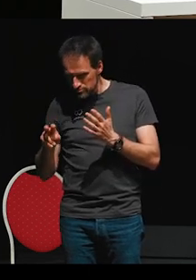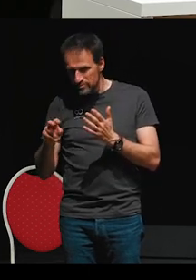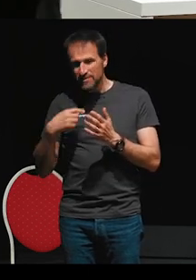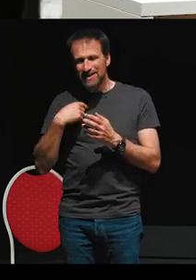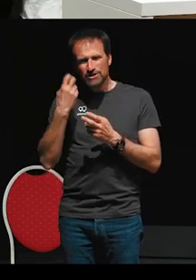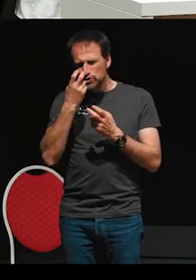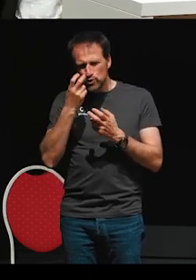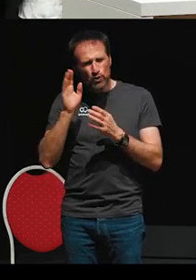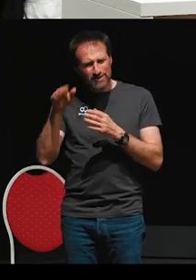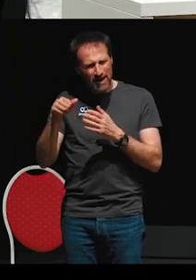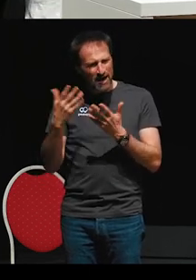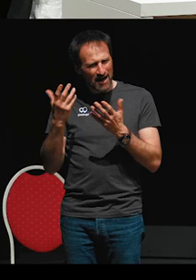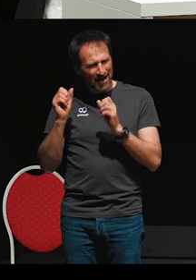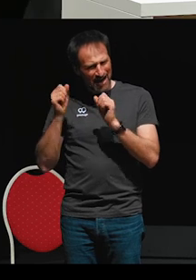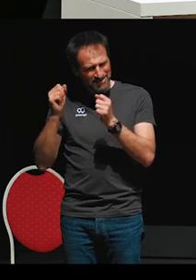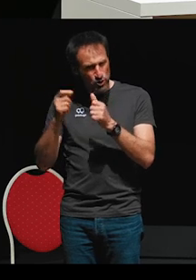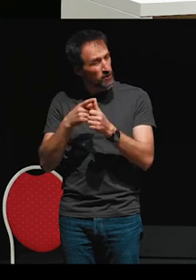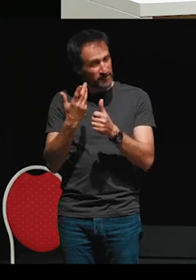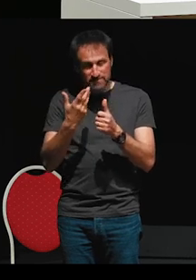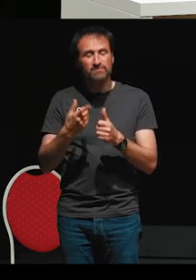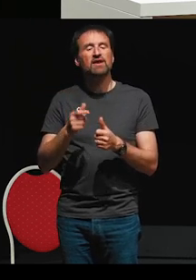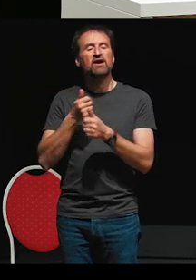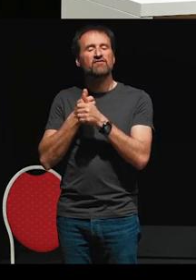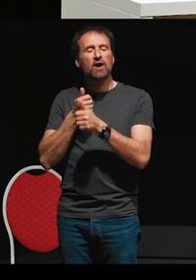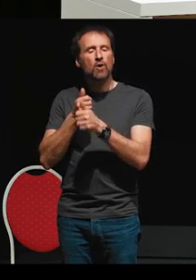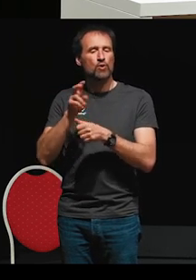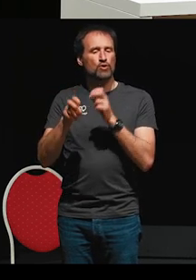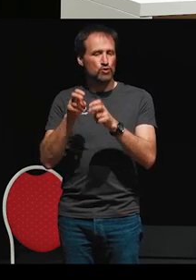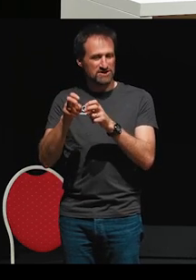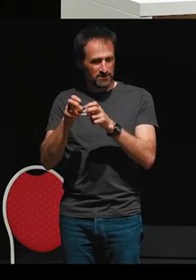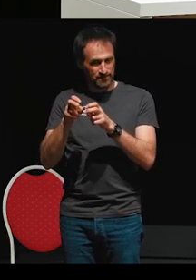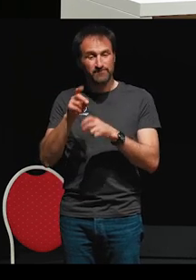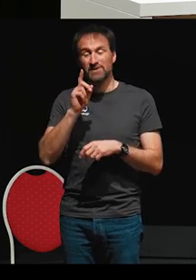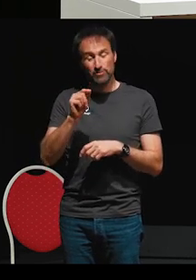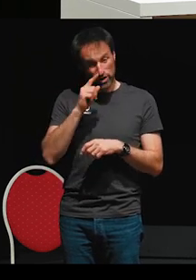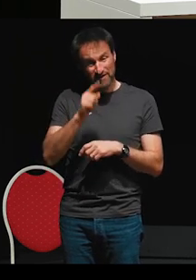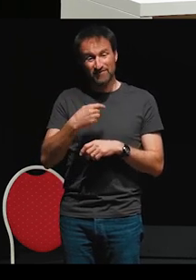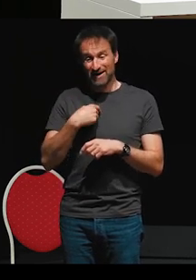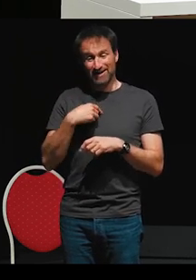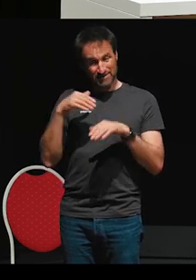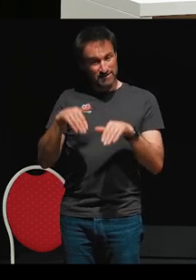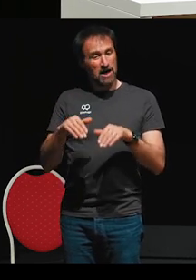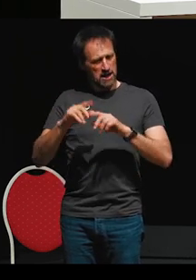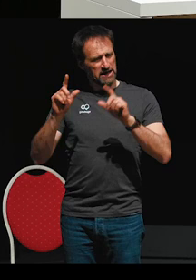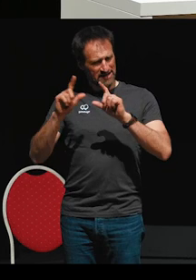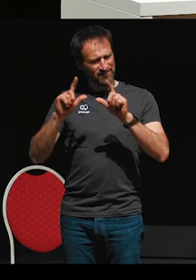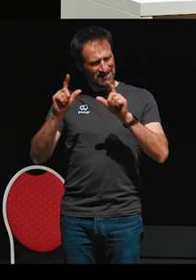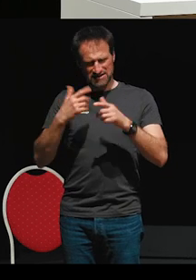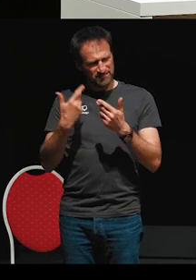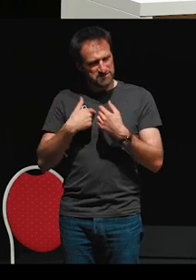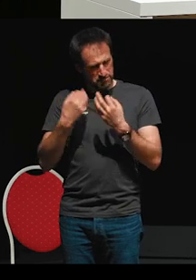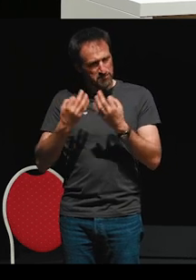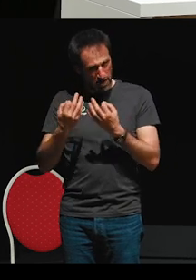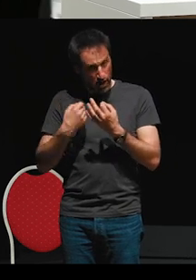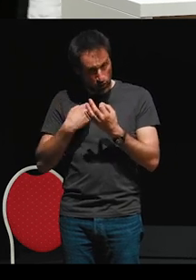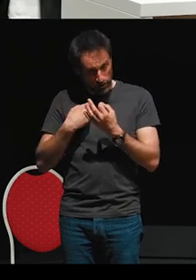searching for is follow user. All right, so after I have all the events that I need, the next thing